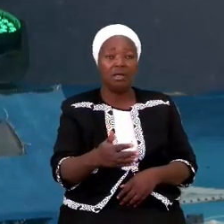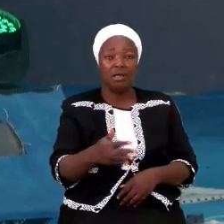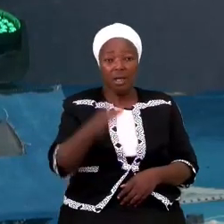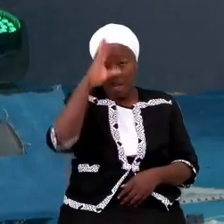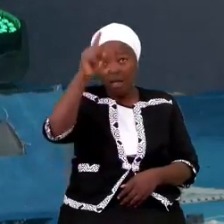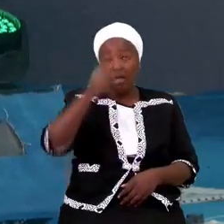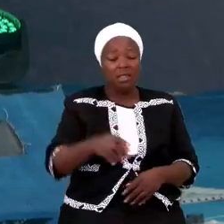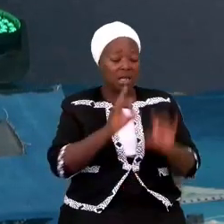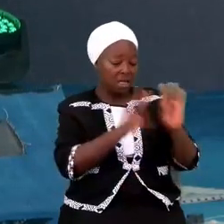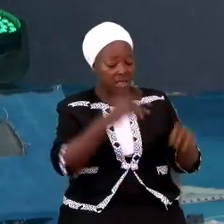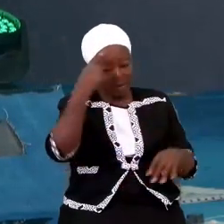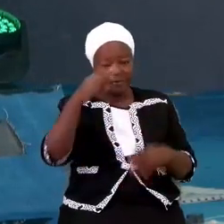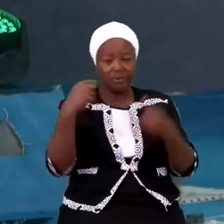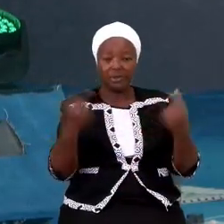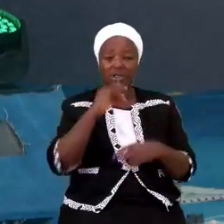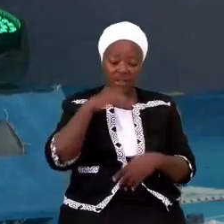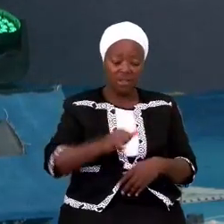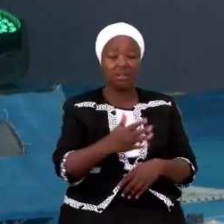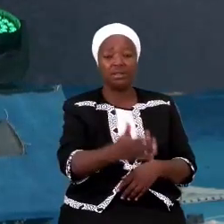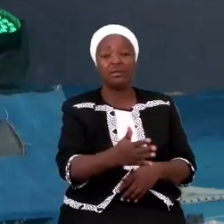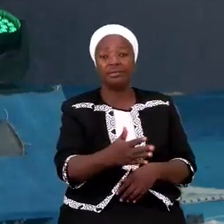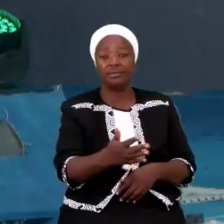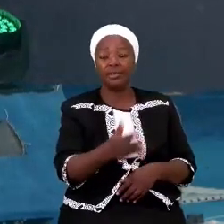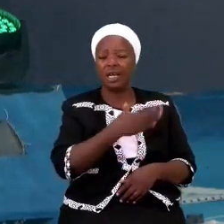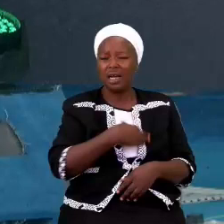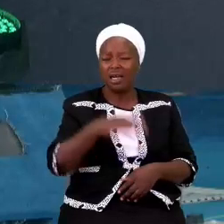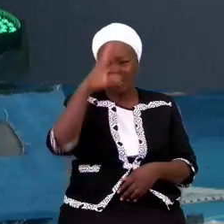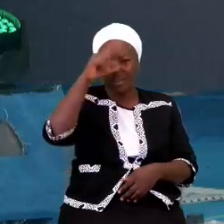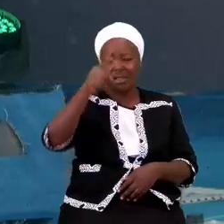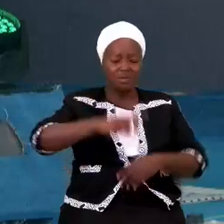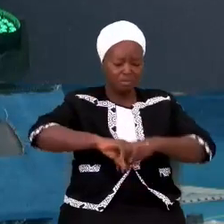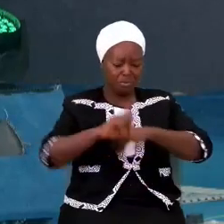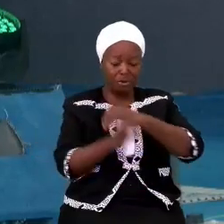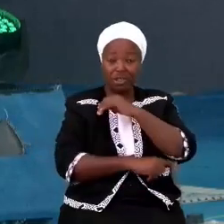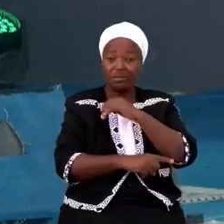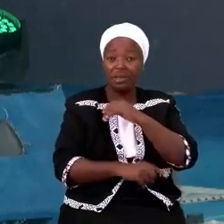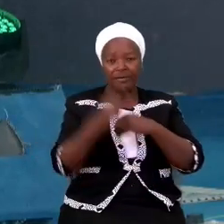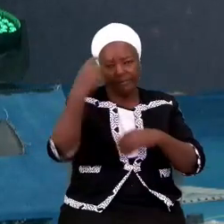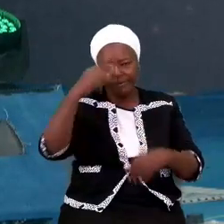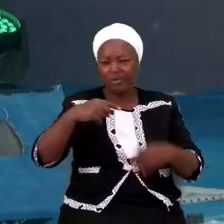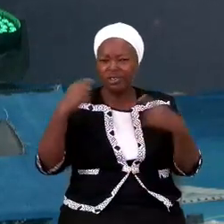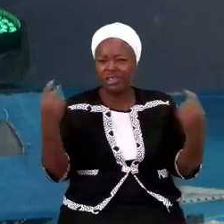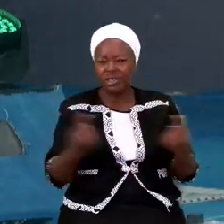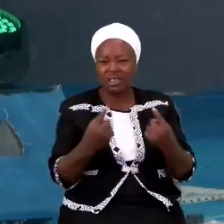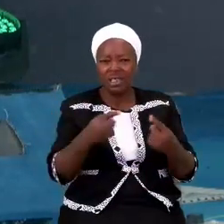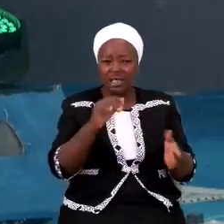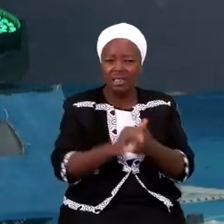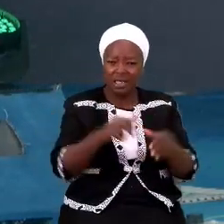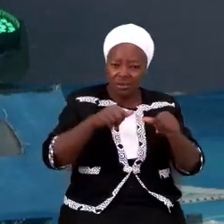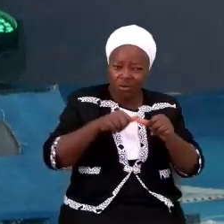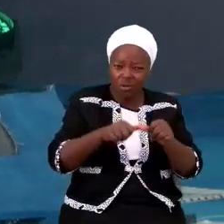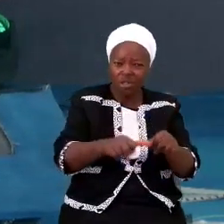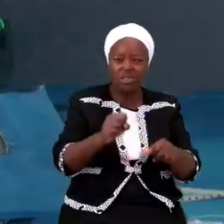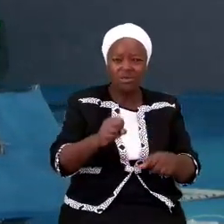for sin that continues without any repentance, that punishment is still there. The